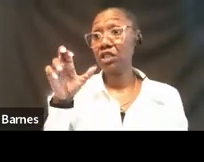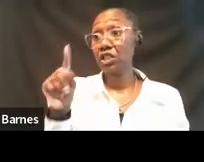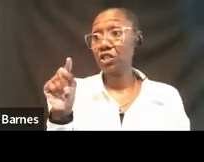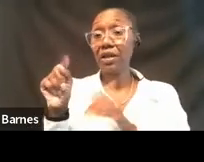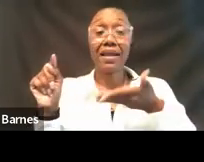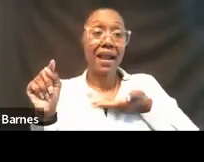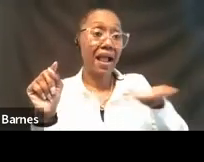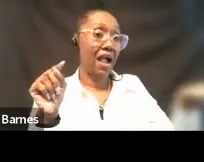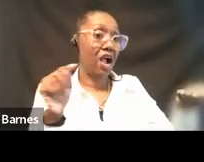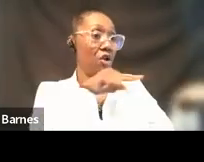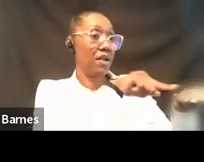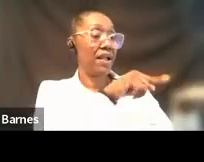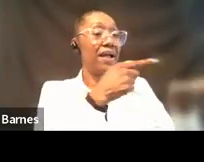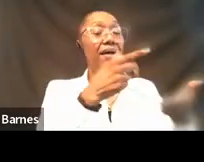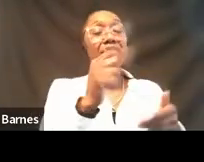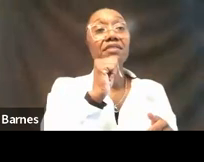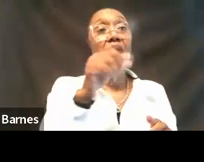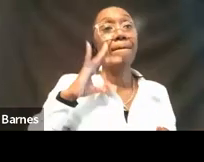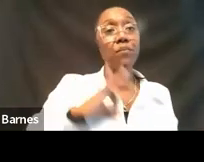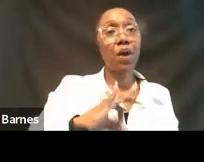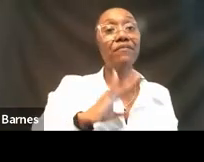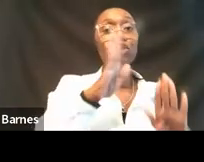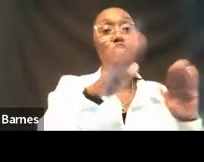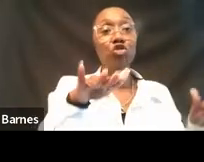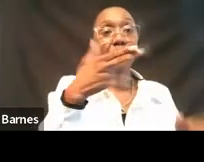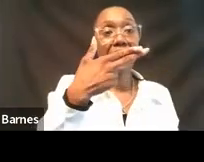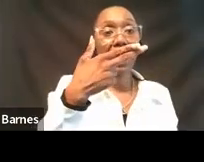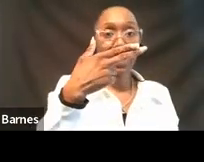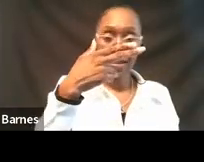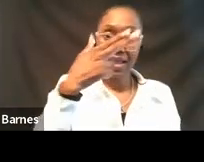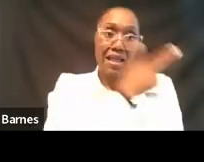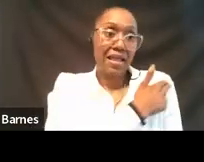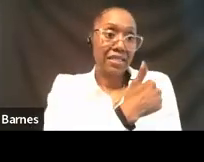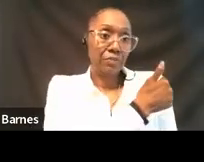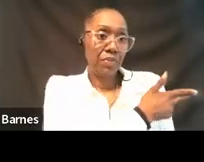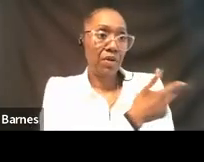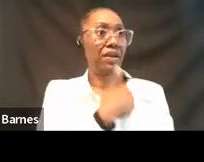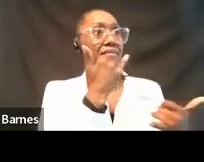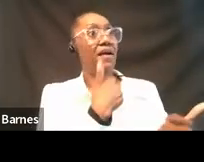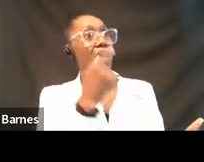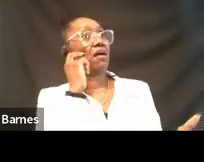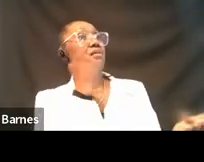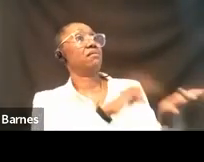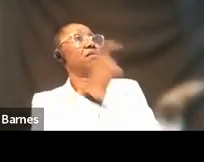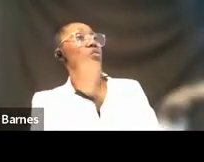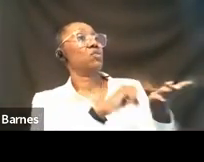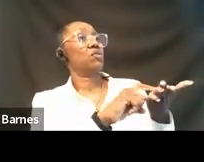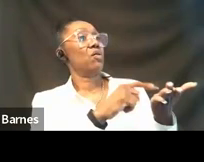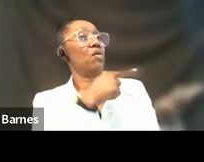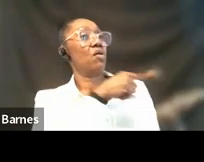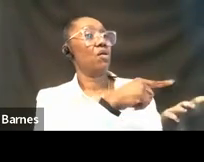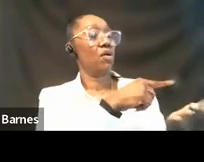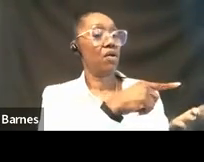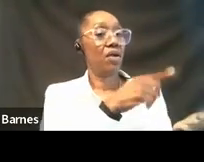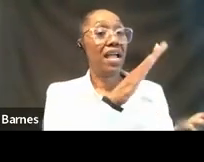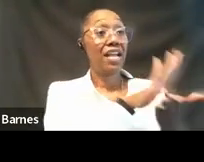hospital. So imagine being full time at a children's hospital and seeing the medical side of things, but being contracted to an elementary school, a